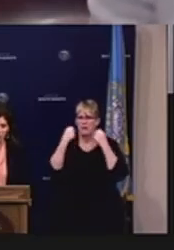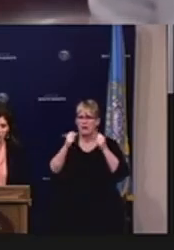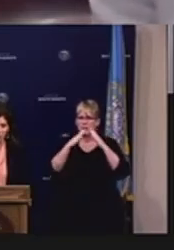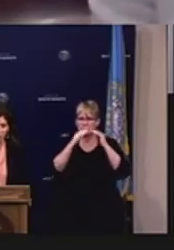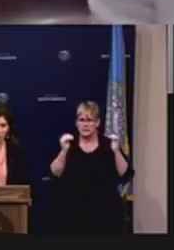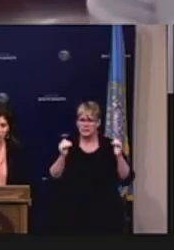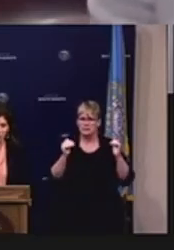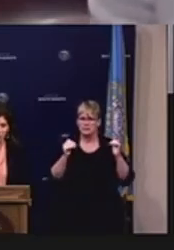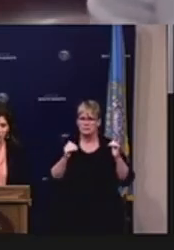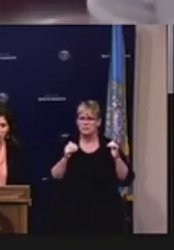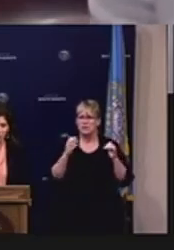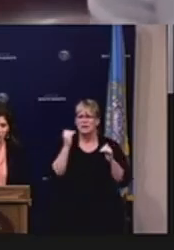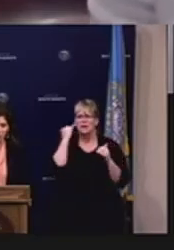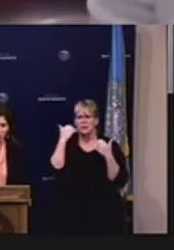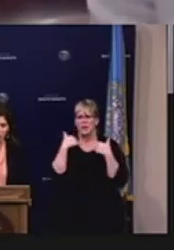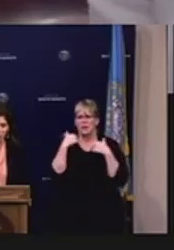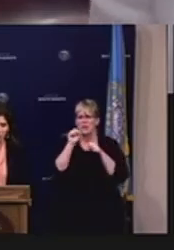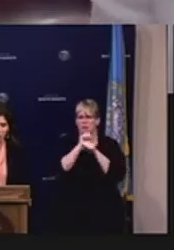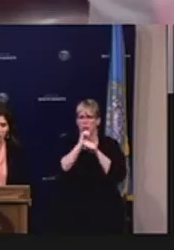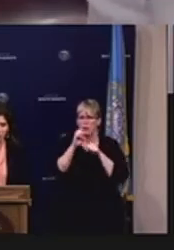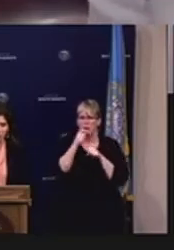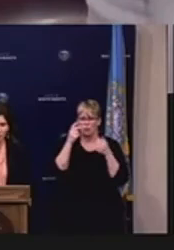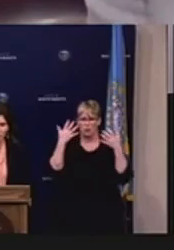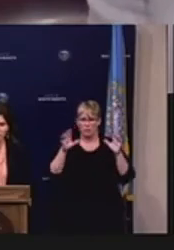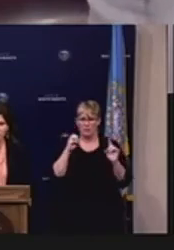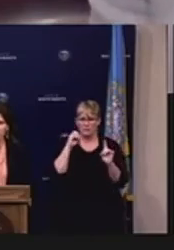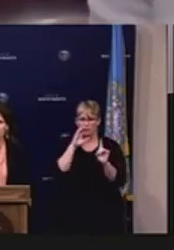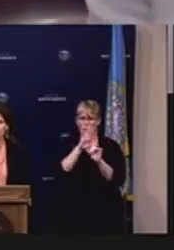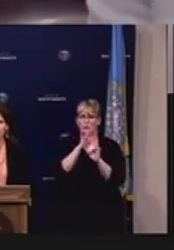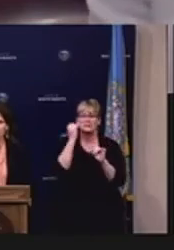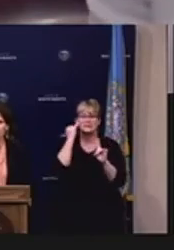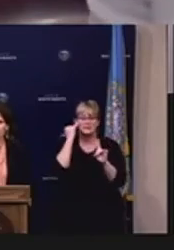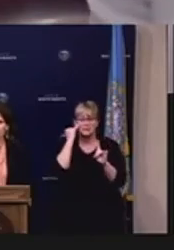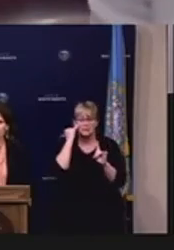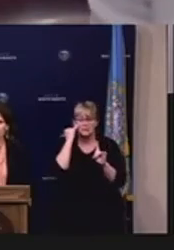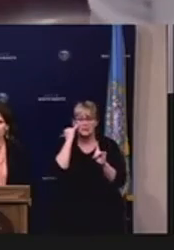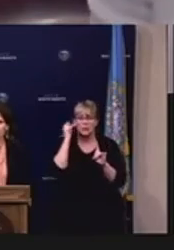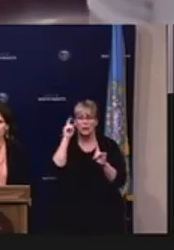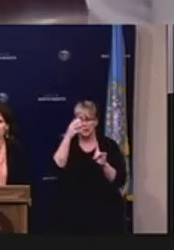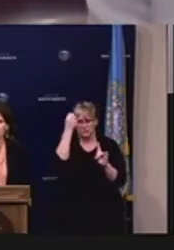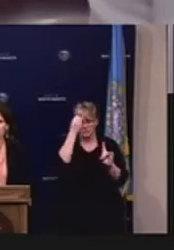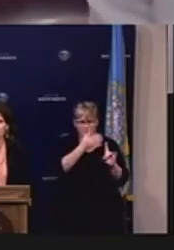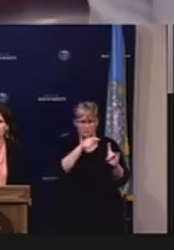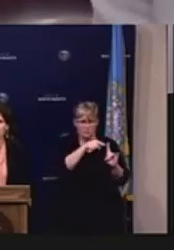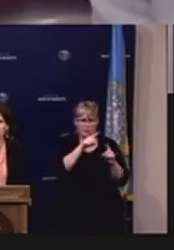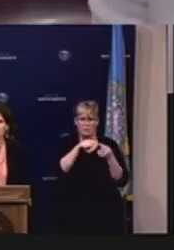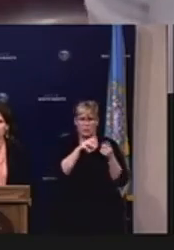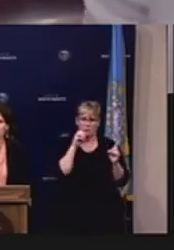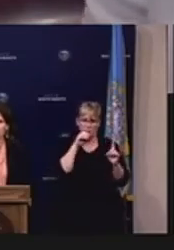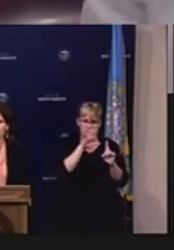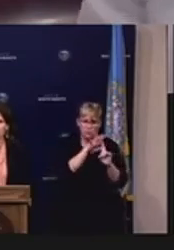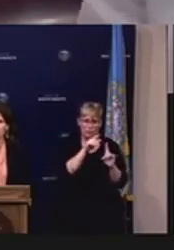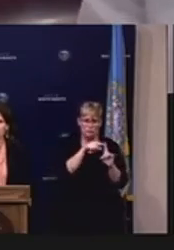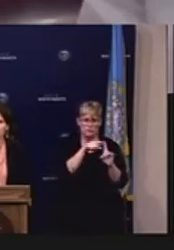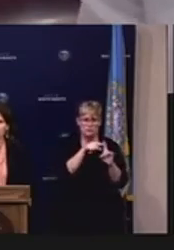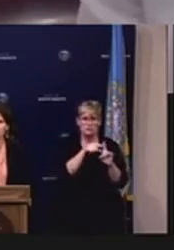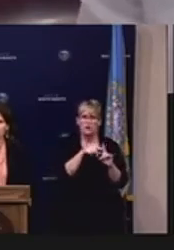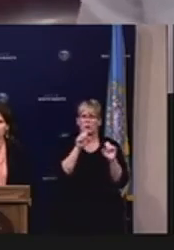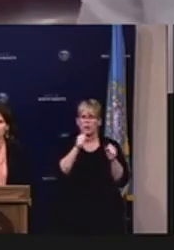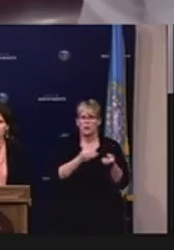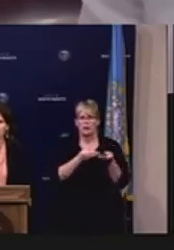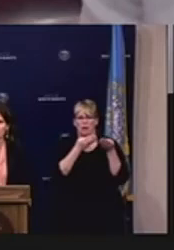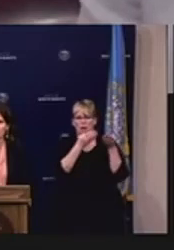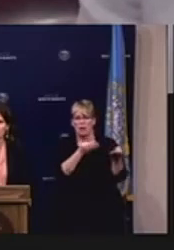and if we have an employee that's been exposed, we have to notify them of their exposure, and then we can offer them,